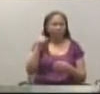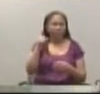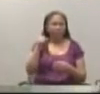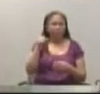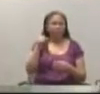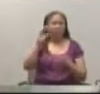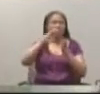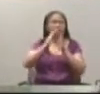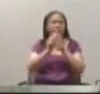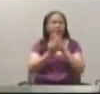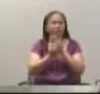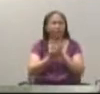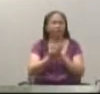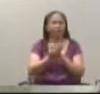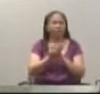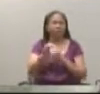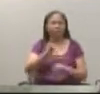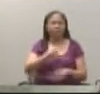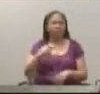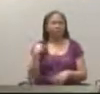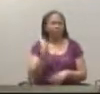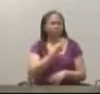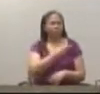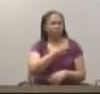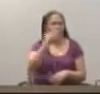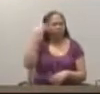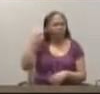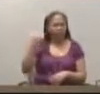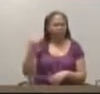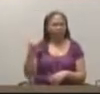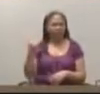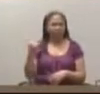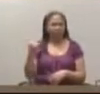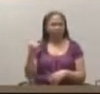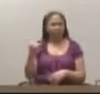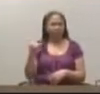empty himself into one of us?